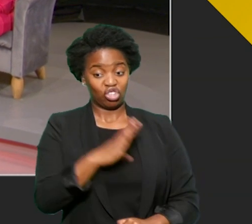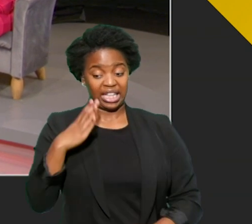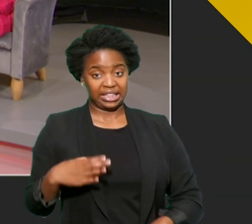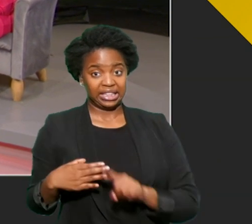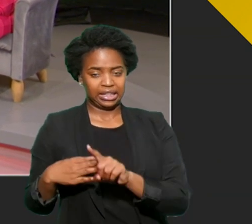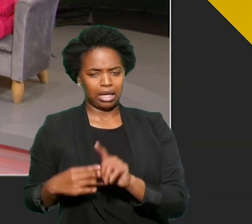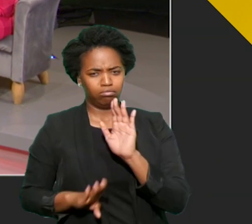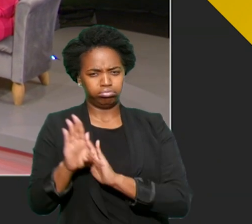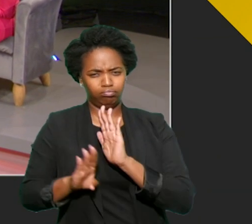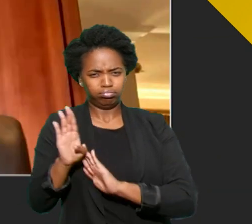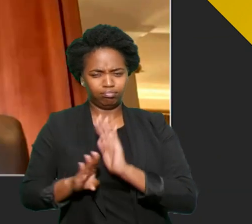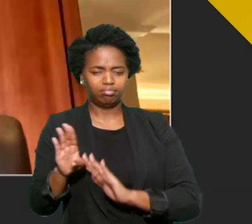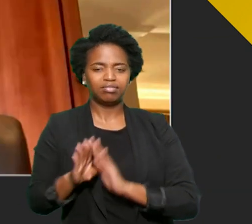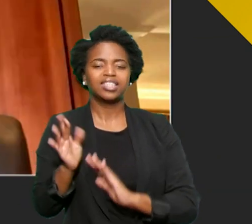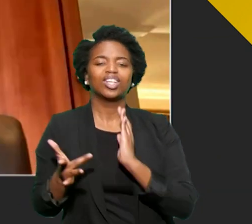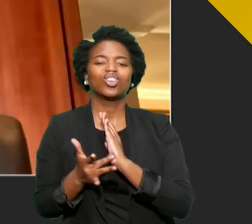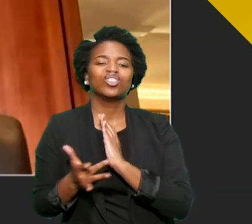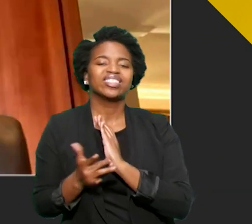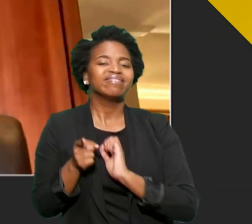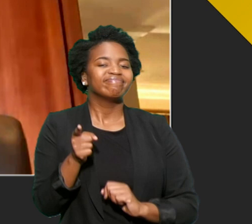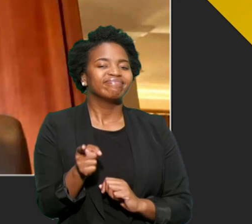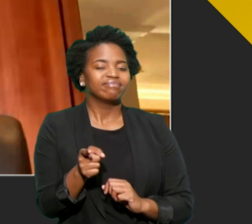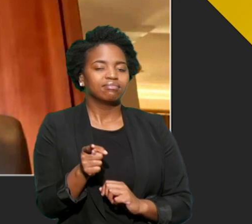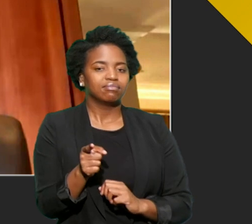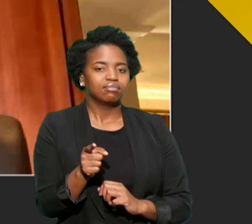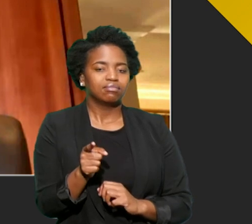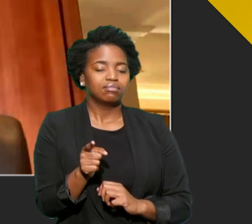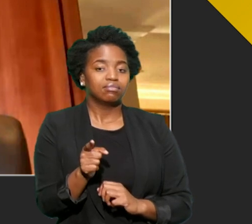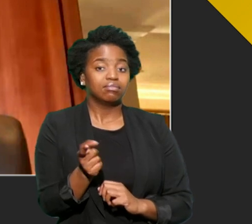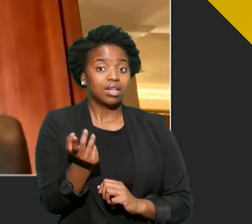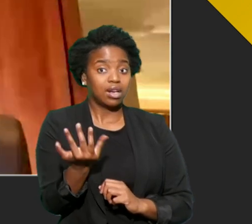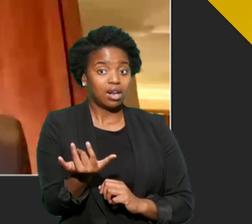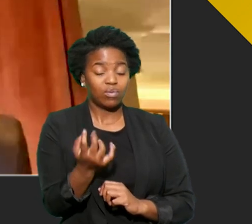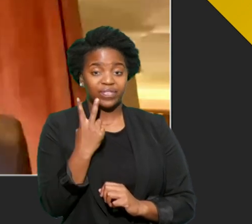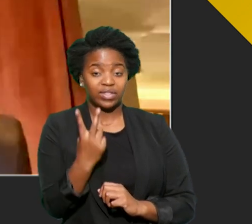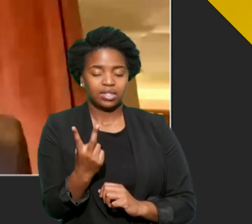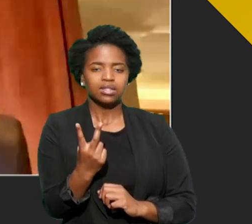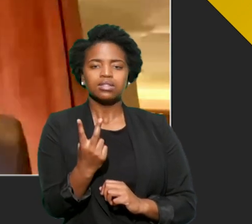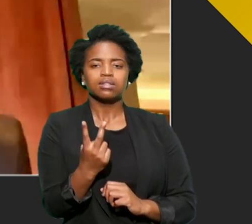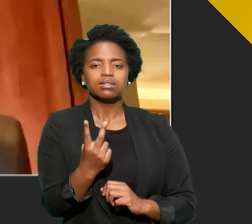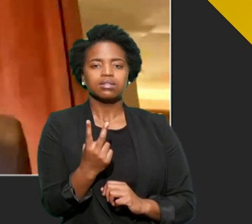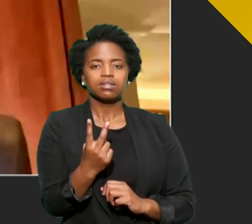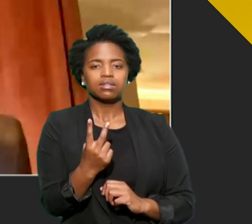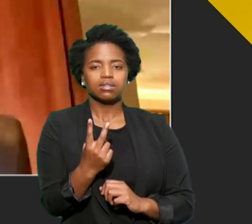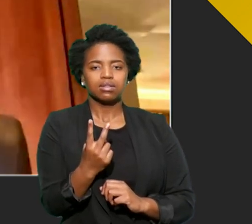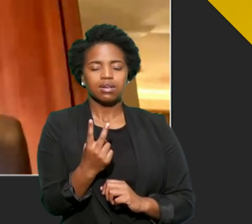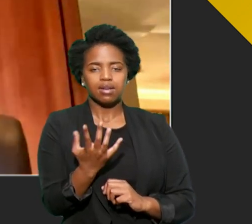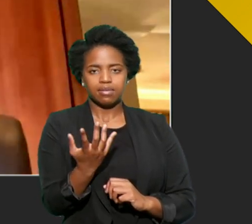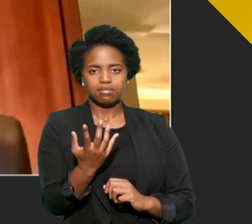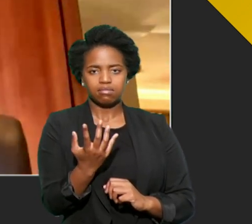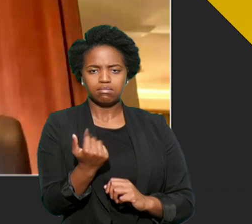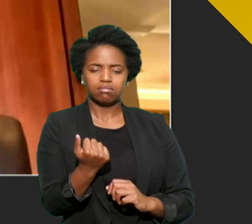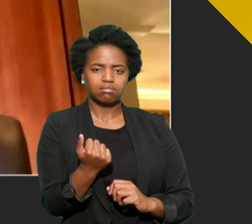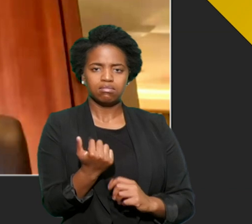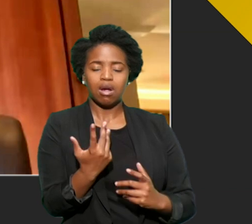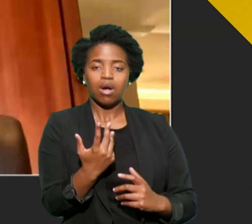developed much of this technology. So if you look at the patents that are available,